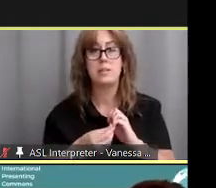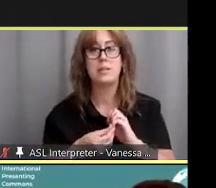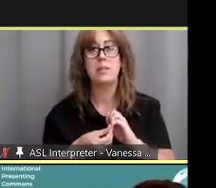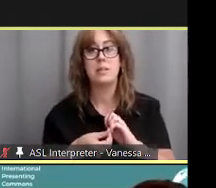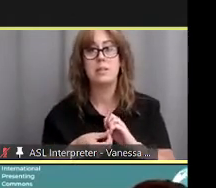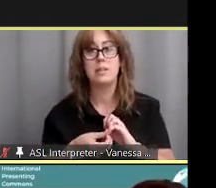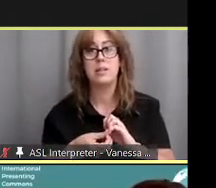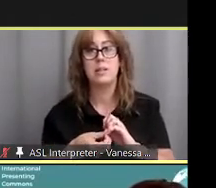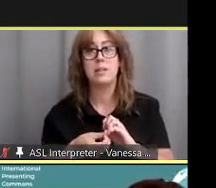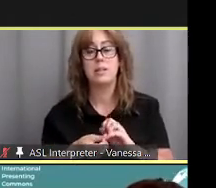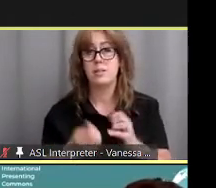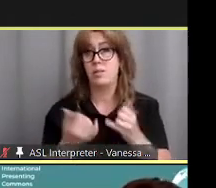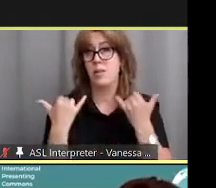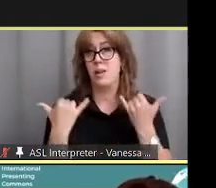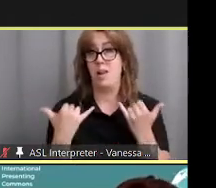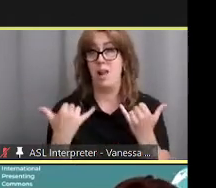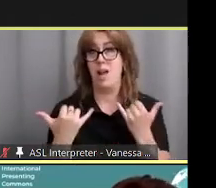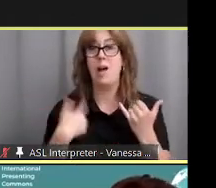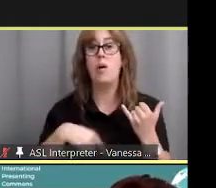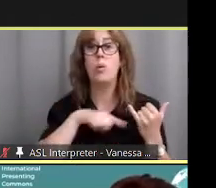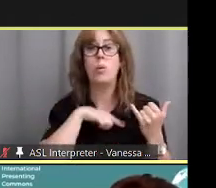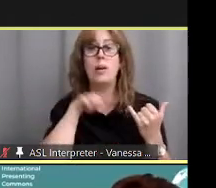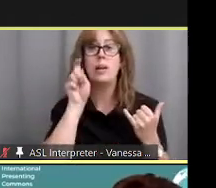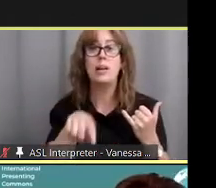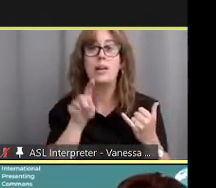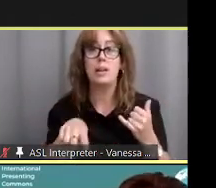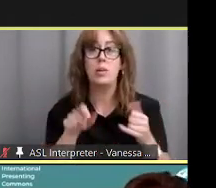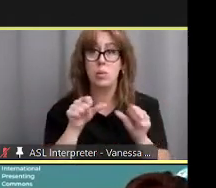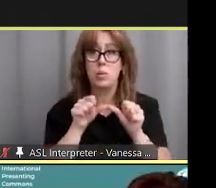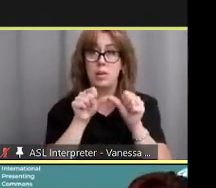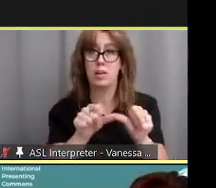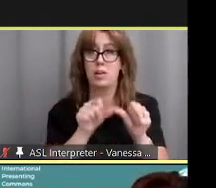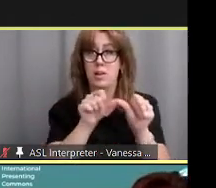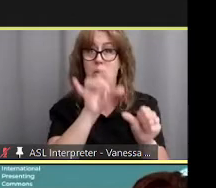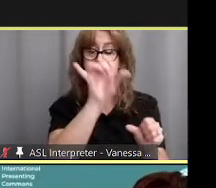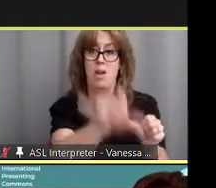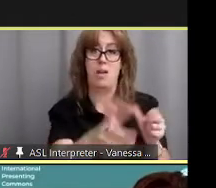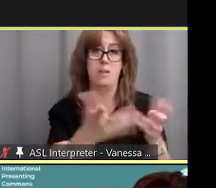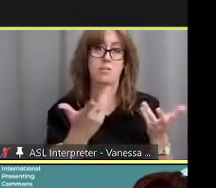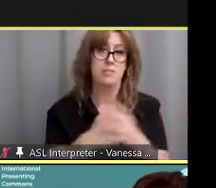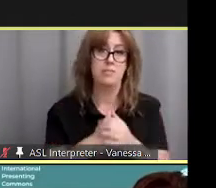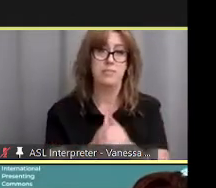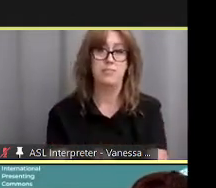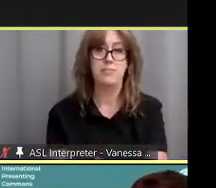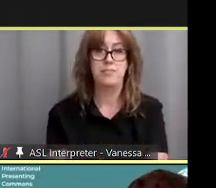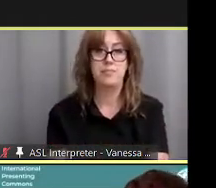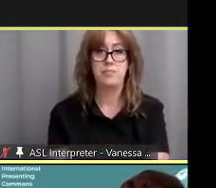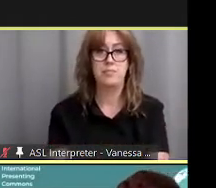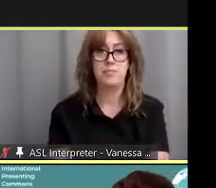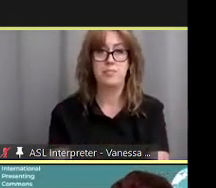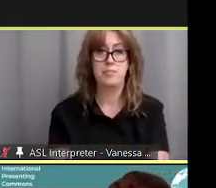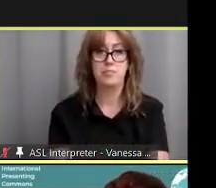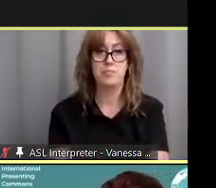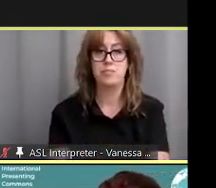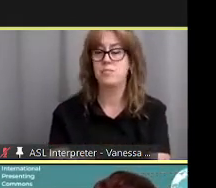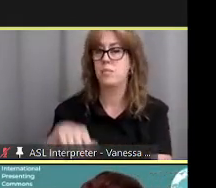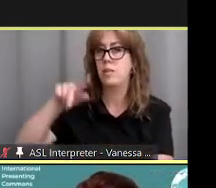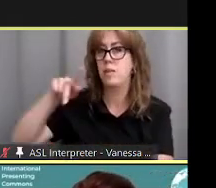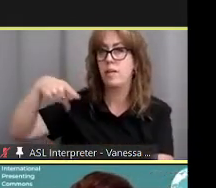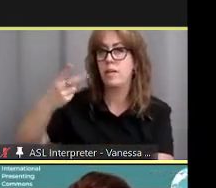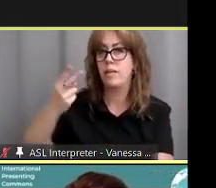more than ever to continue in that direction. Mm-hmm. as festival